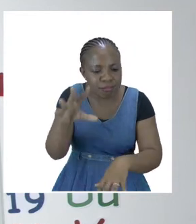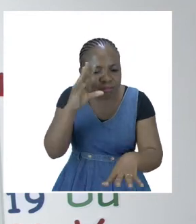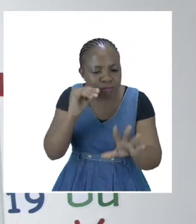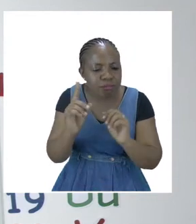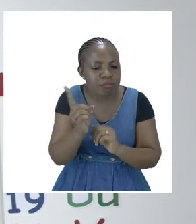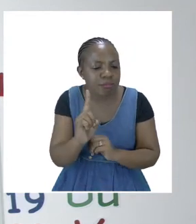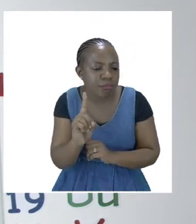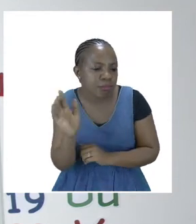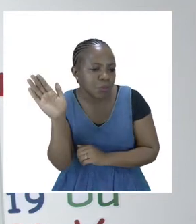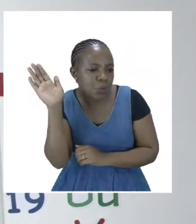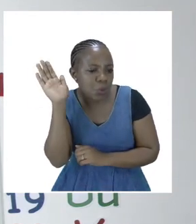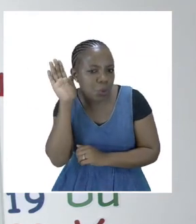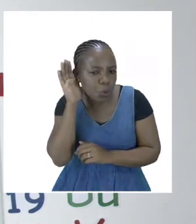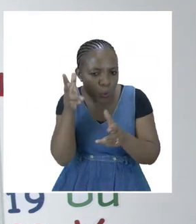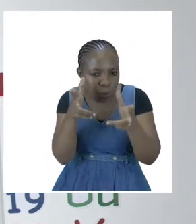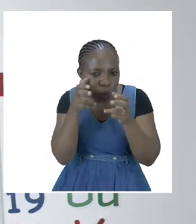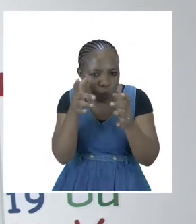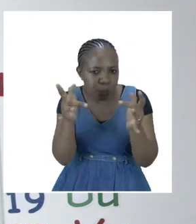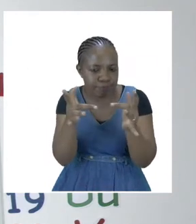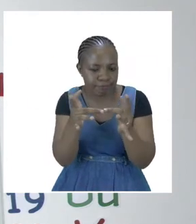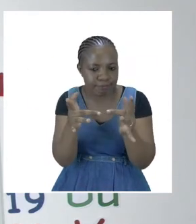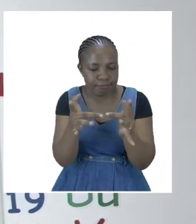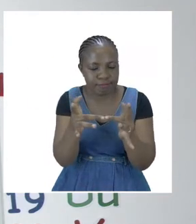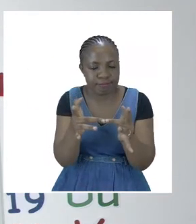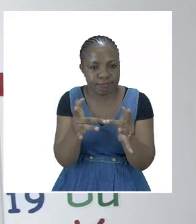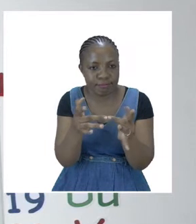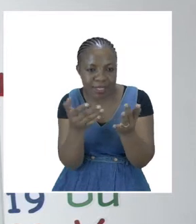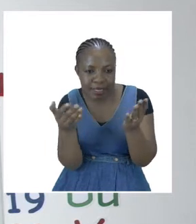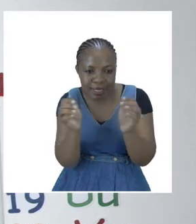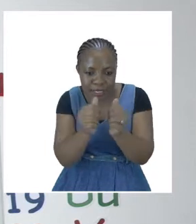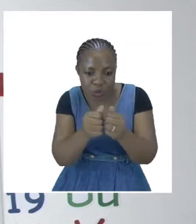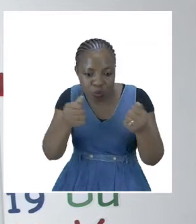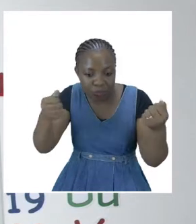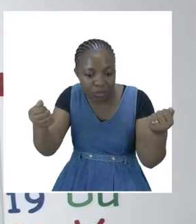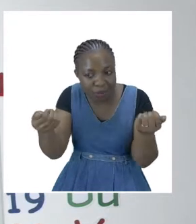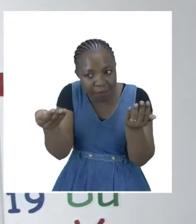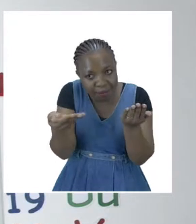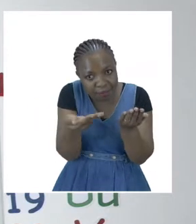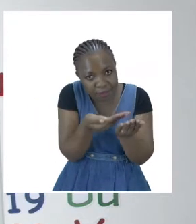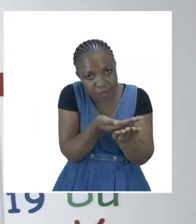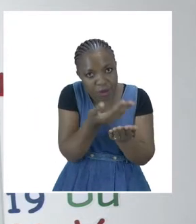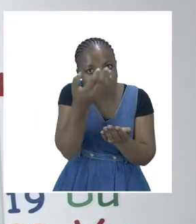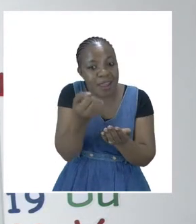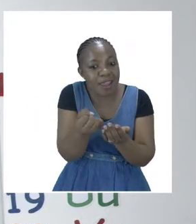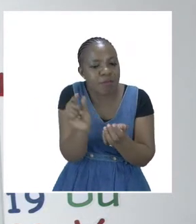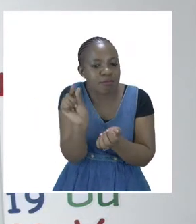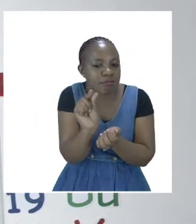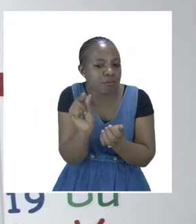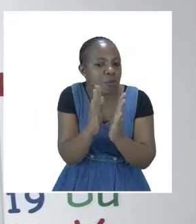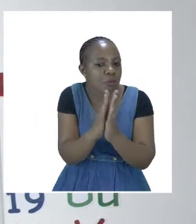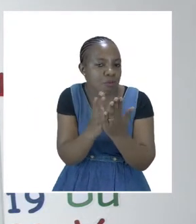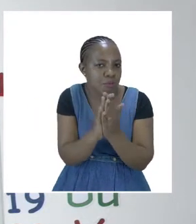or watching online. Inside the newspapers, there is an insert of the lesson